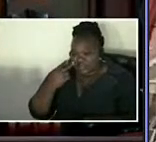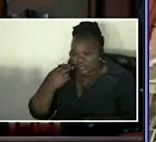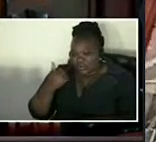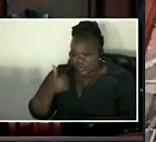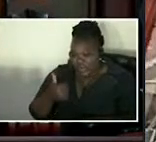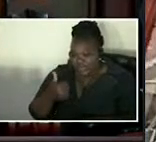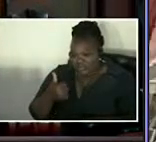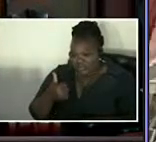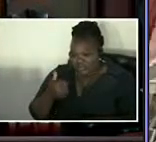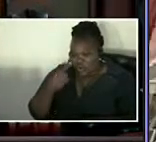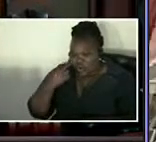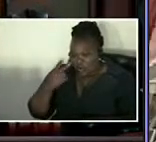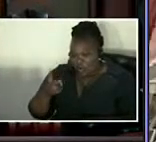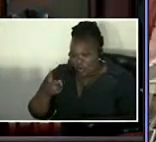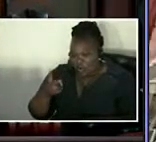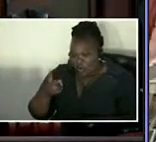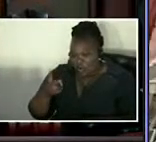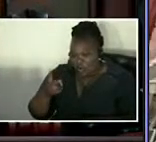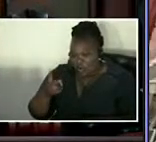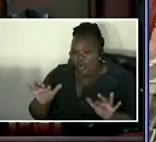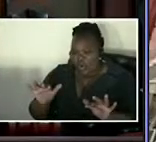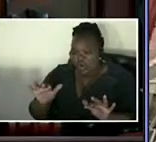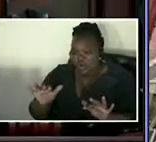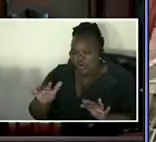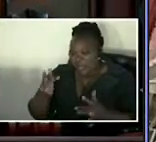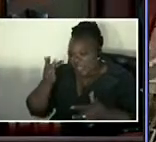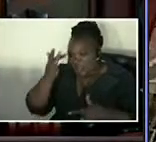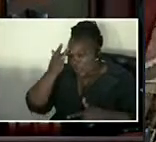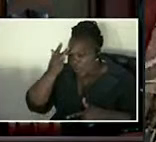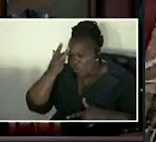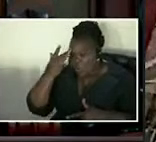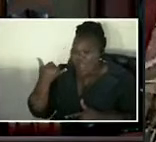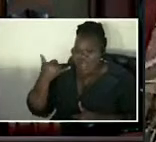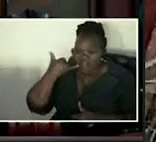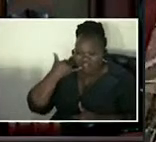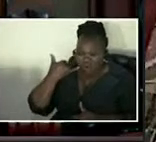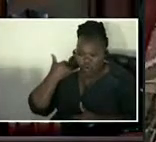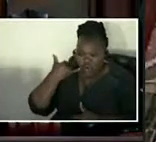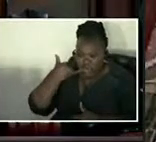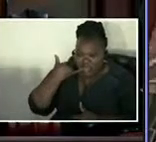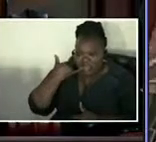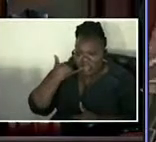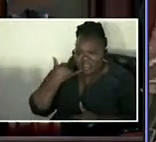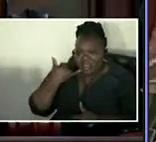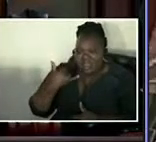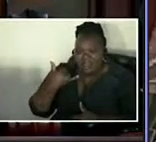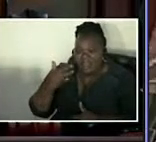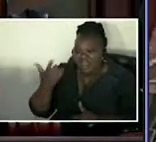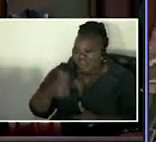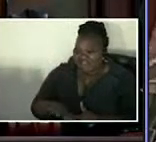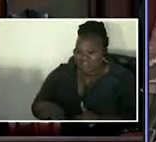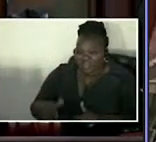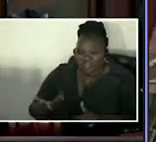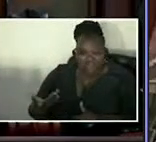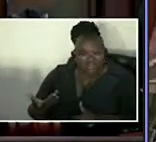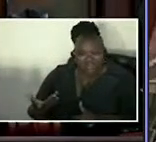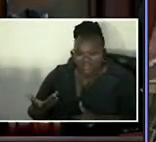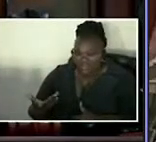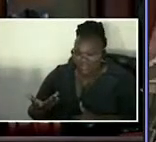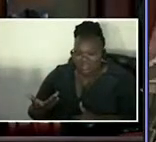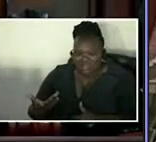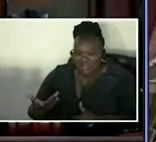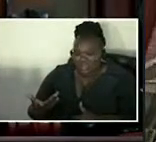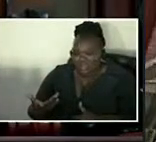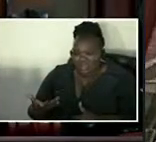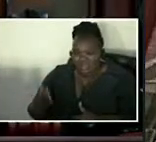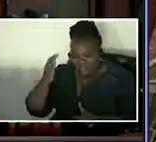cooler there busy ambulance and it doesn't come because of the shortage and we know